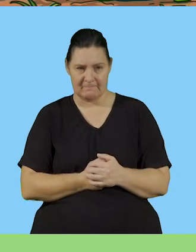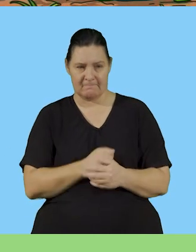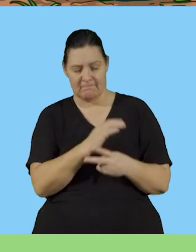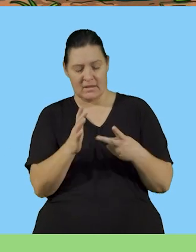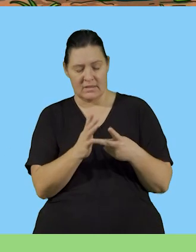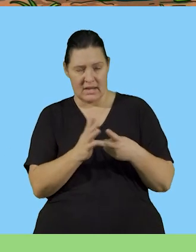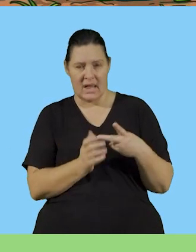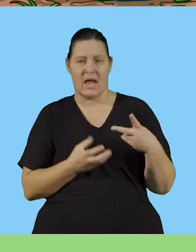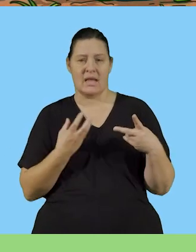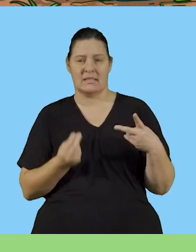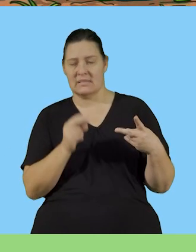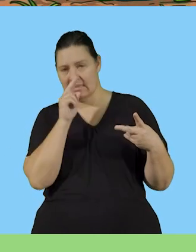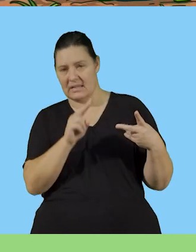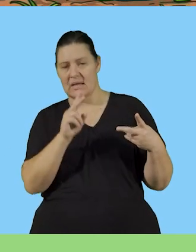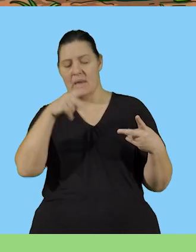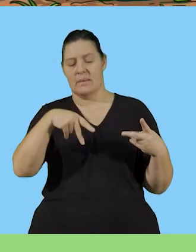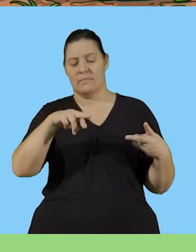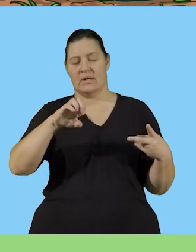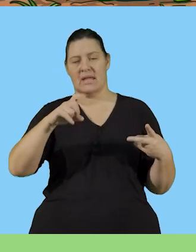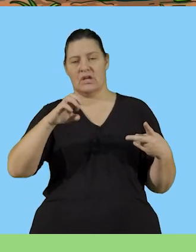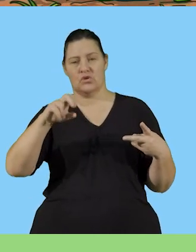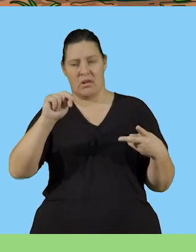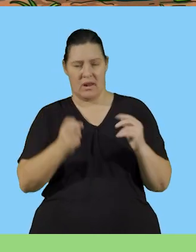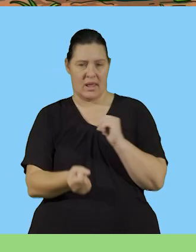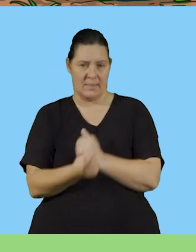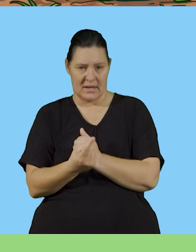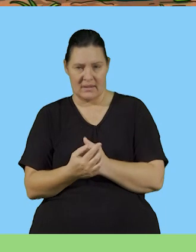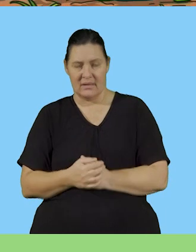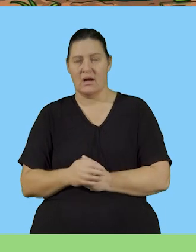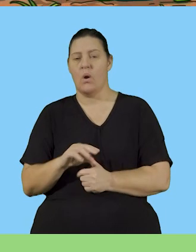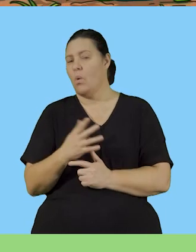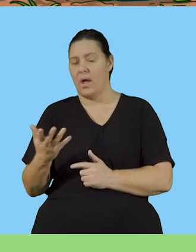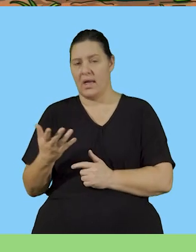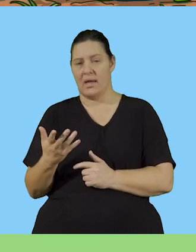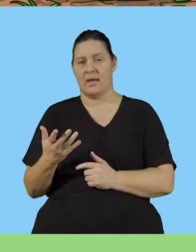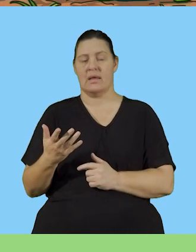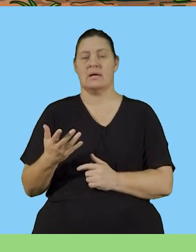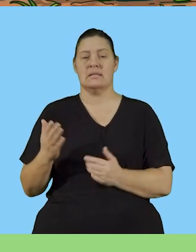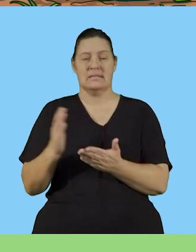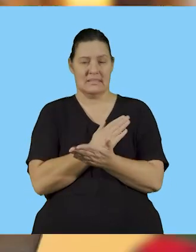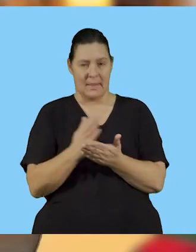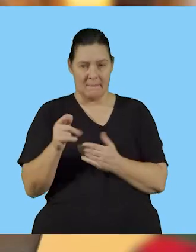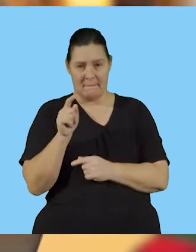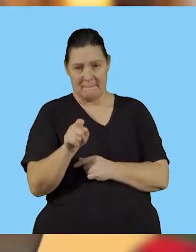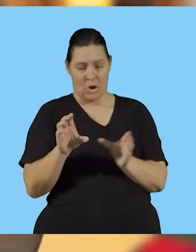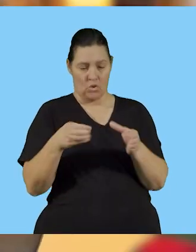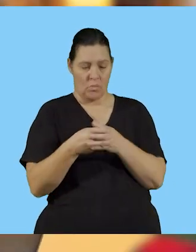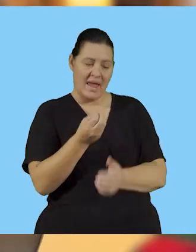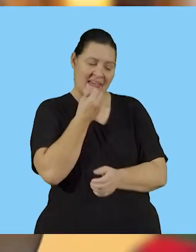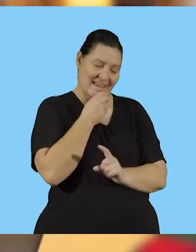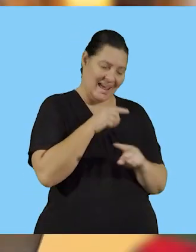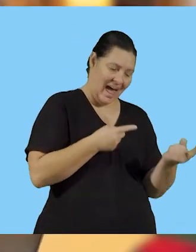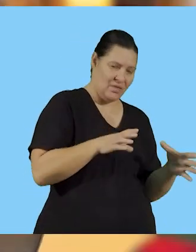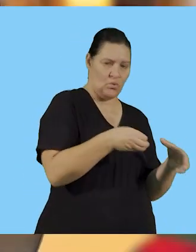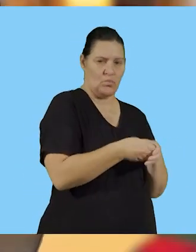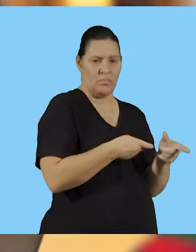resources. Then we are going to see predation taking place. So this is when now certain species